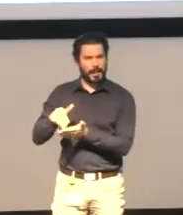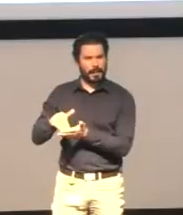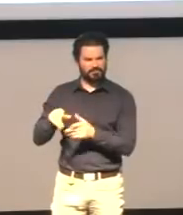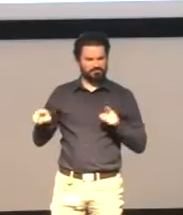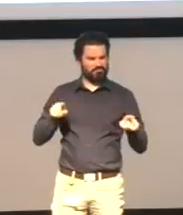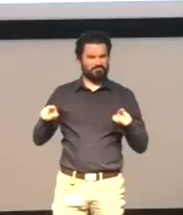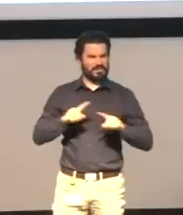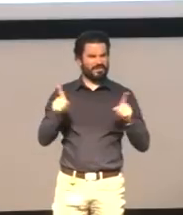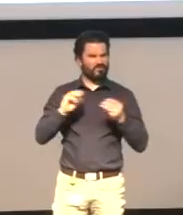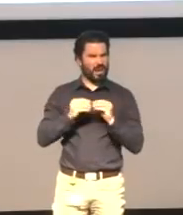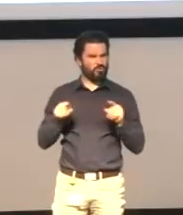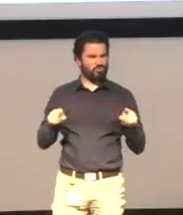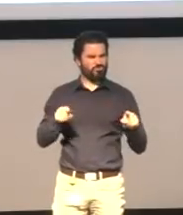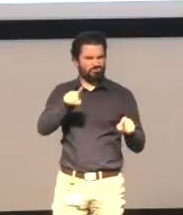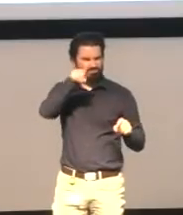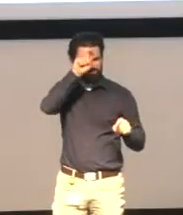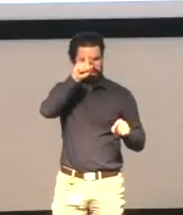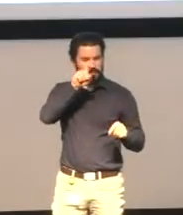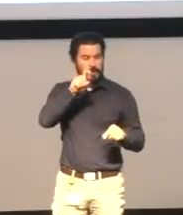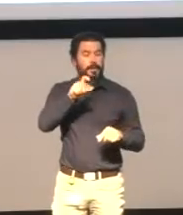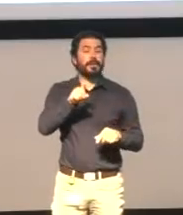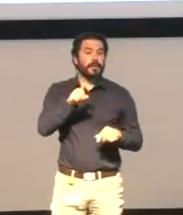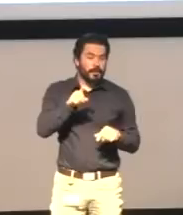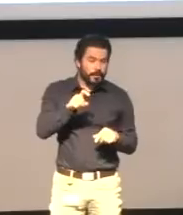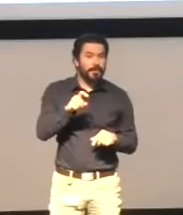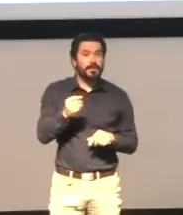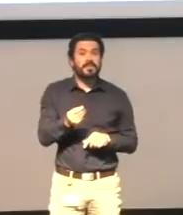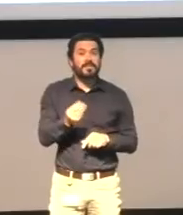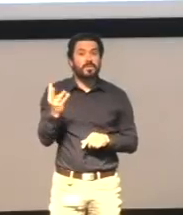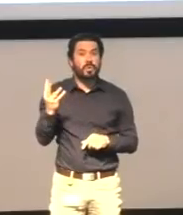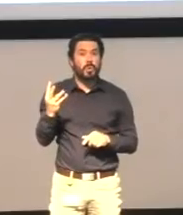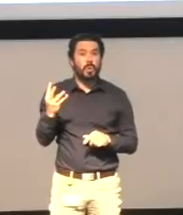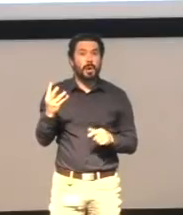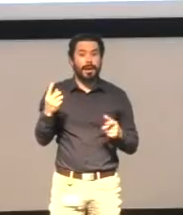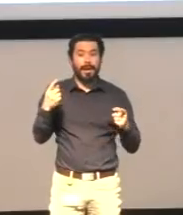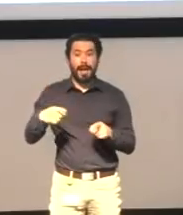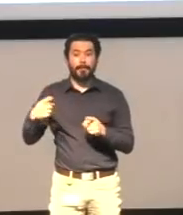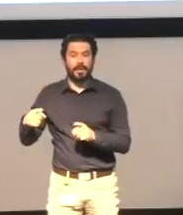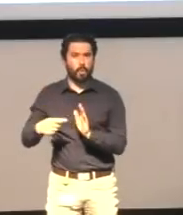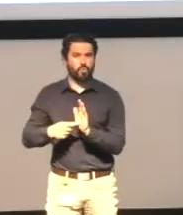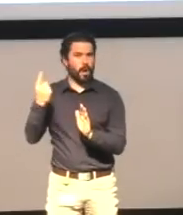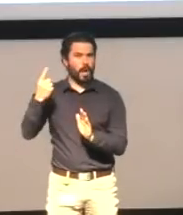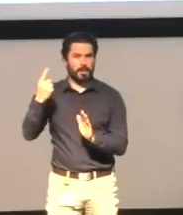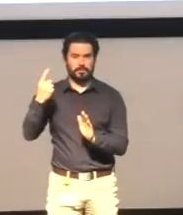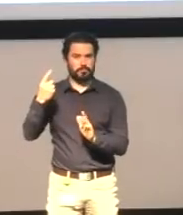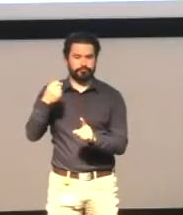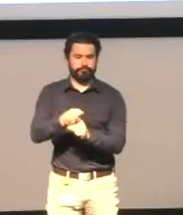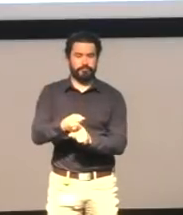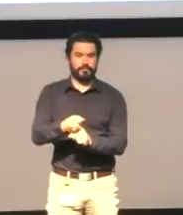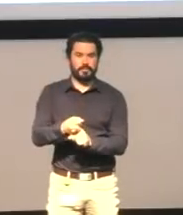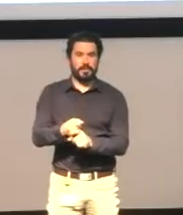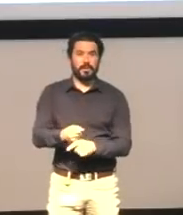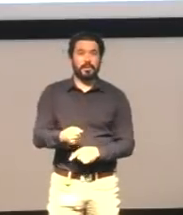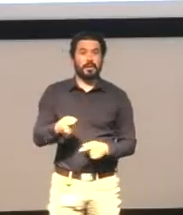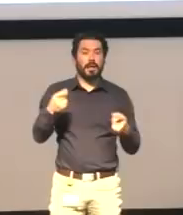I think that there's a couple one-time items in June that we didn't anticipate. One was a